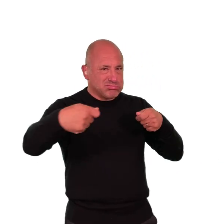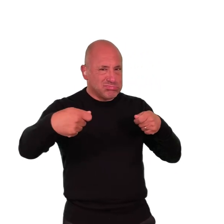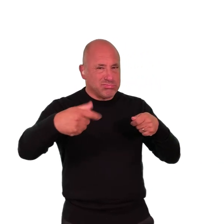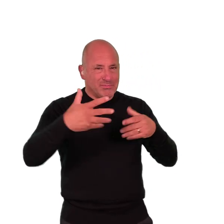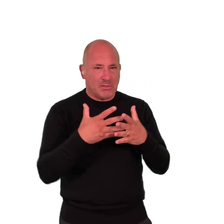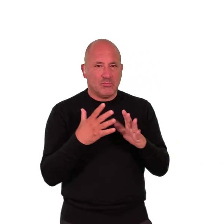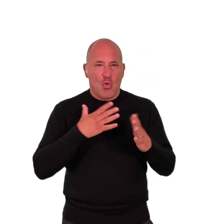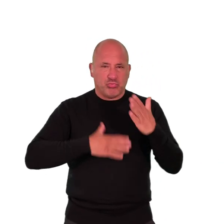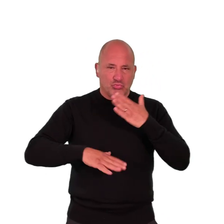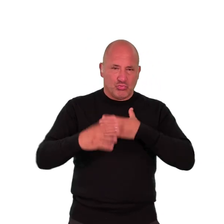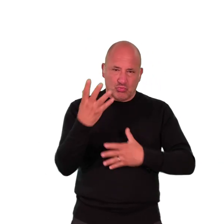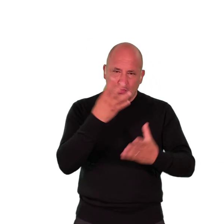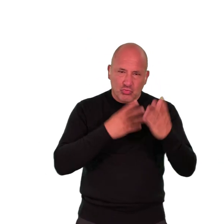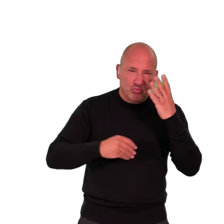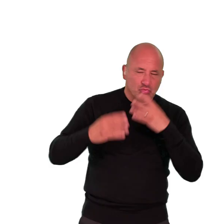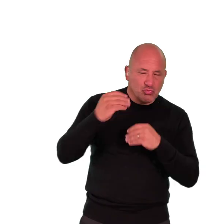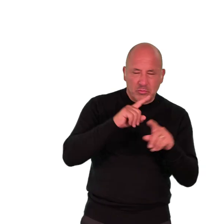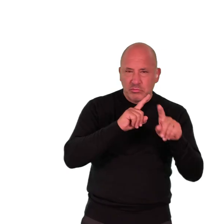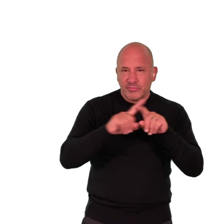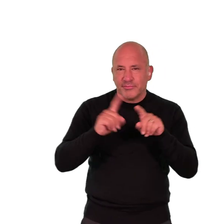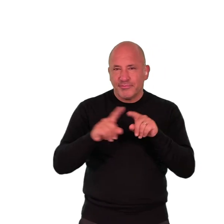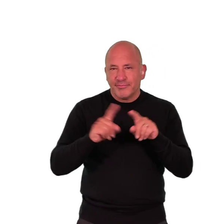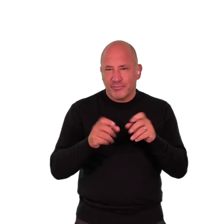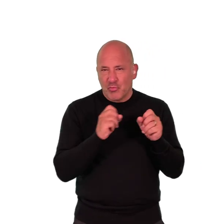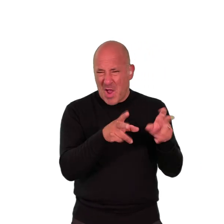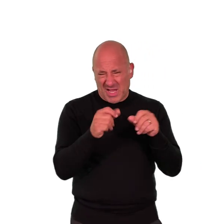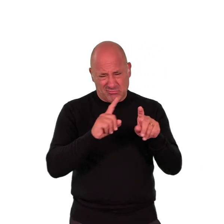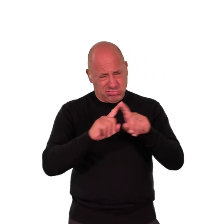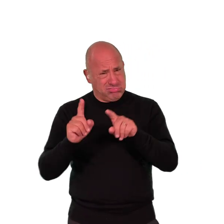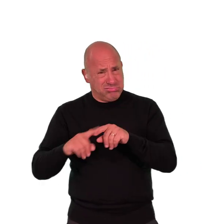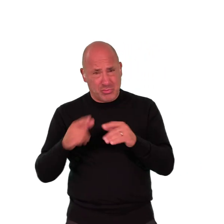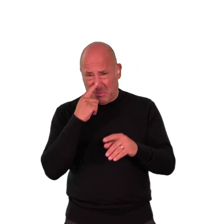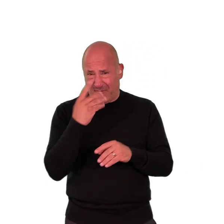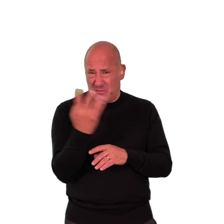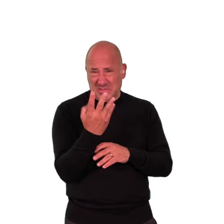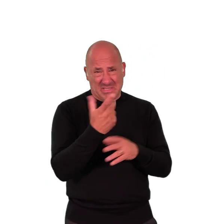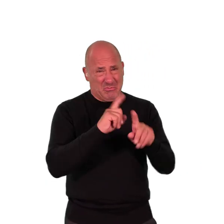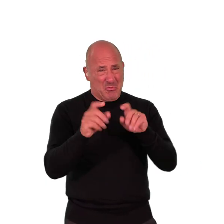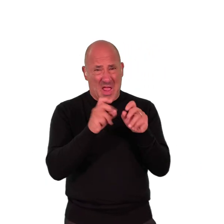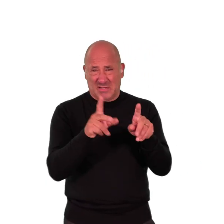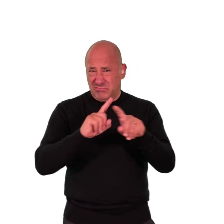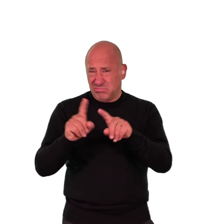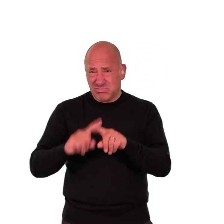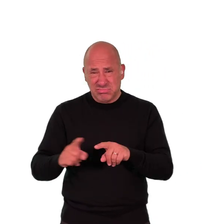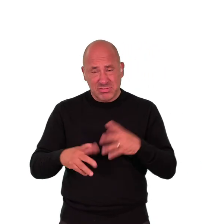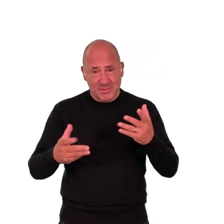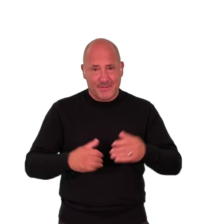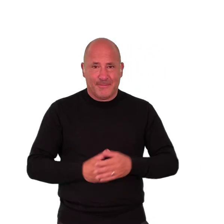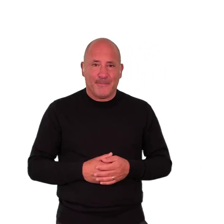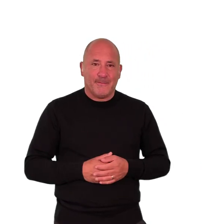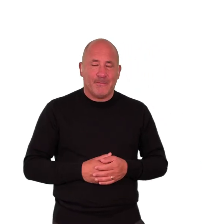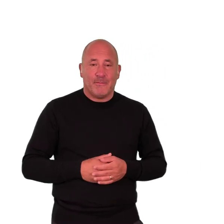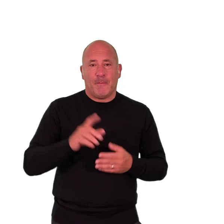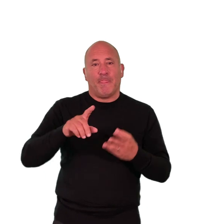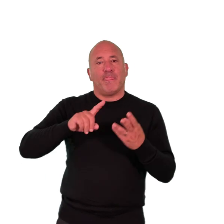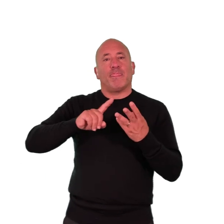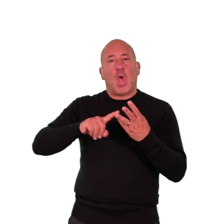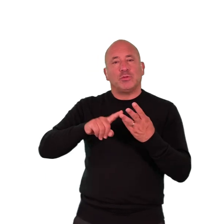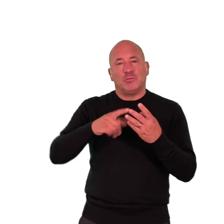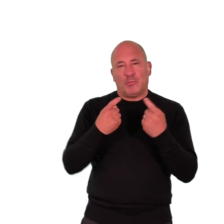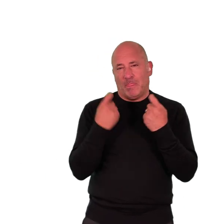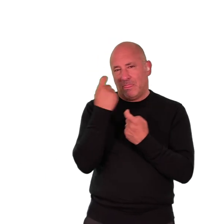can fund small one-off opportunities, so for example a research trip, but we're more interested in